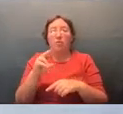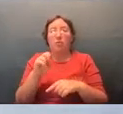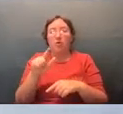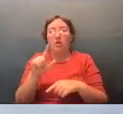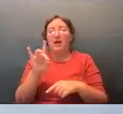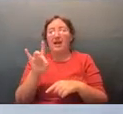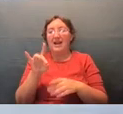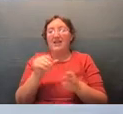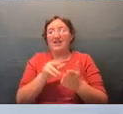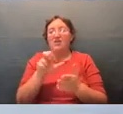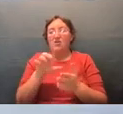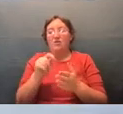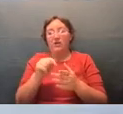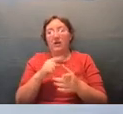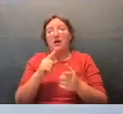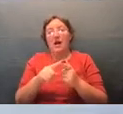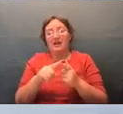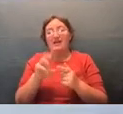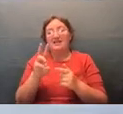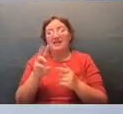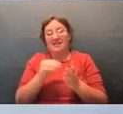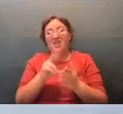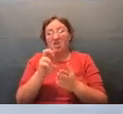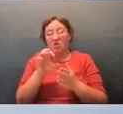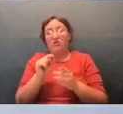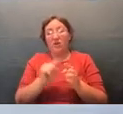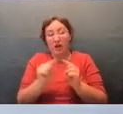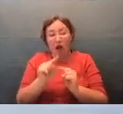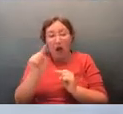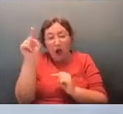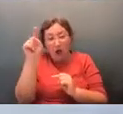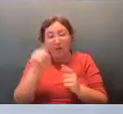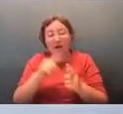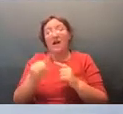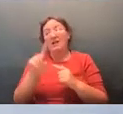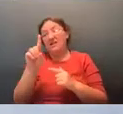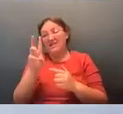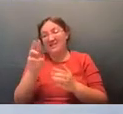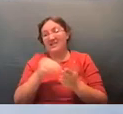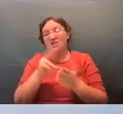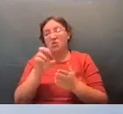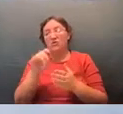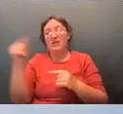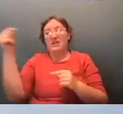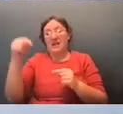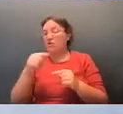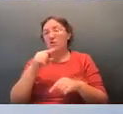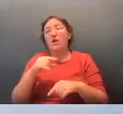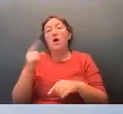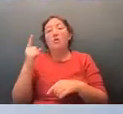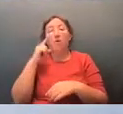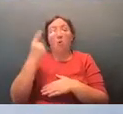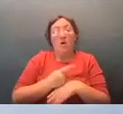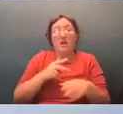feet. And then we will climb about 6,200 feet up, and then we will walk 6,200 feet down. On a day hike, this